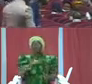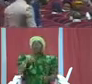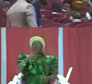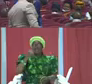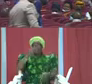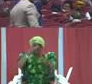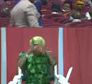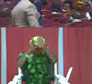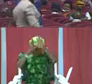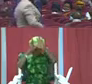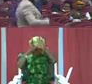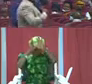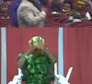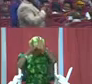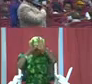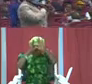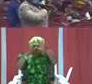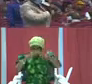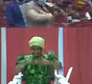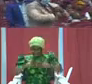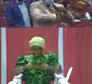breathe on my finances.